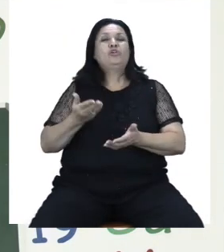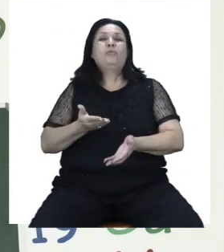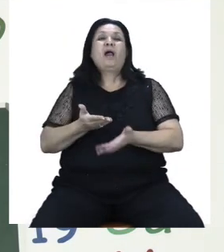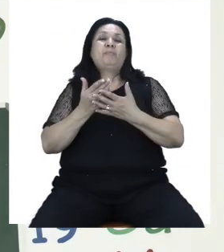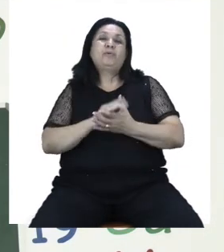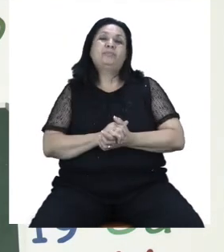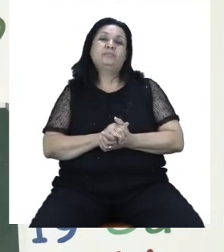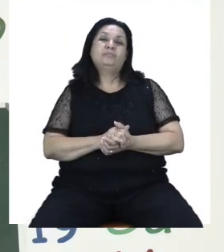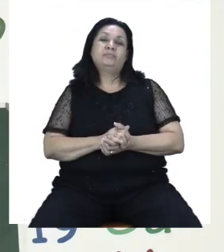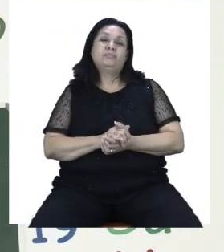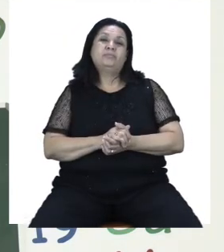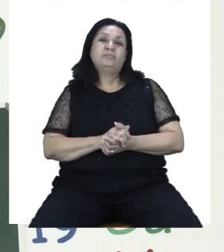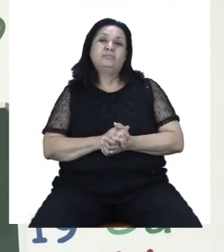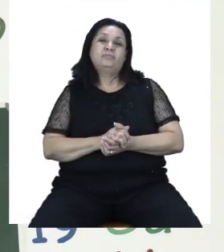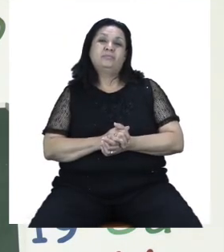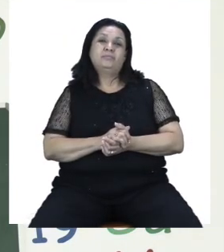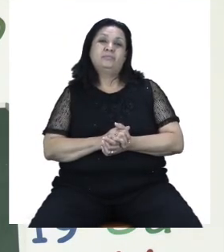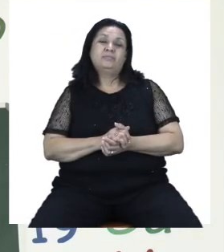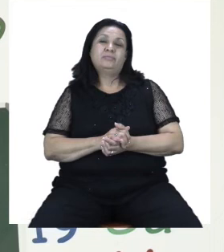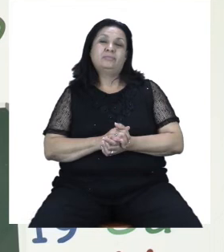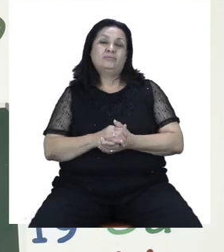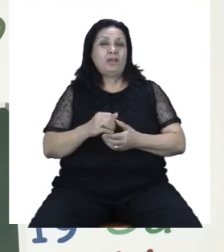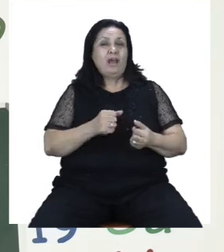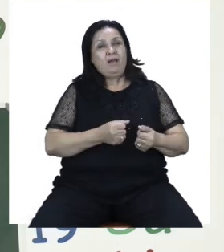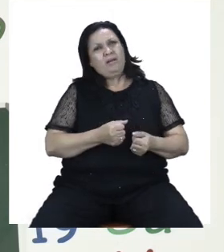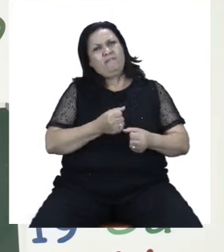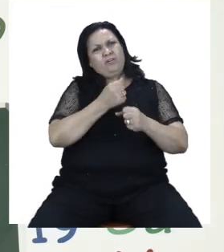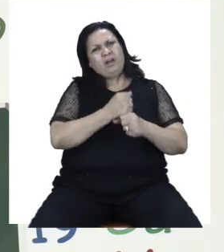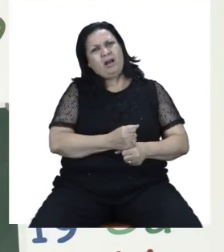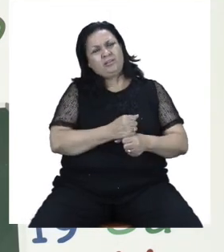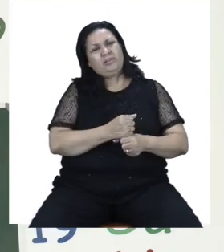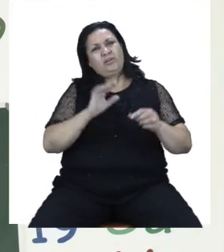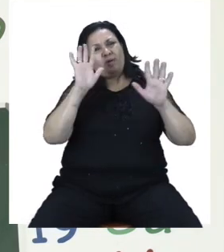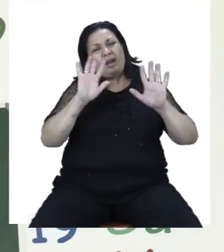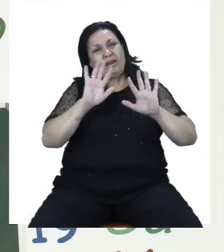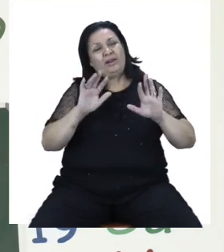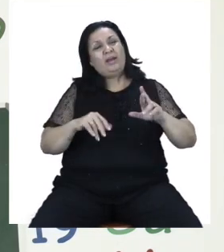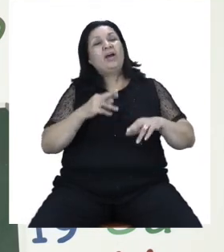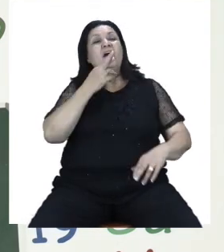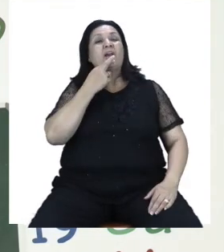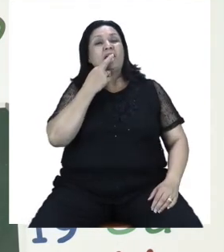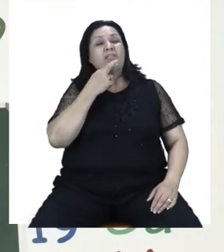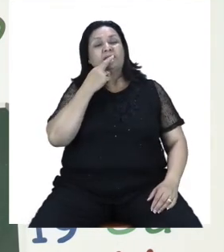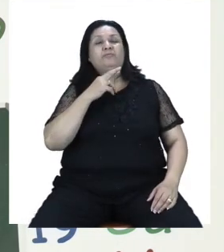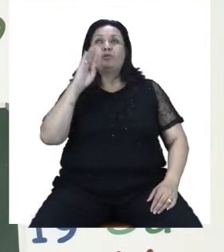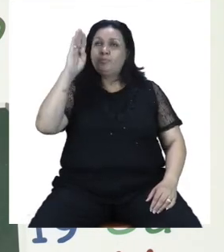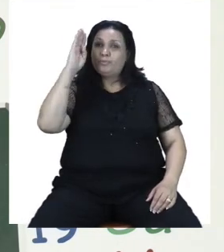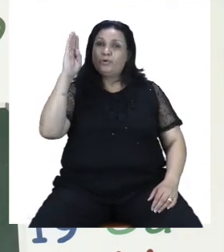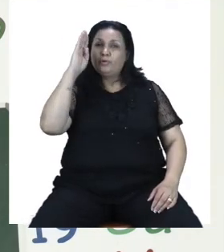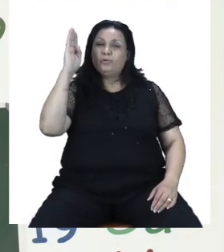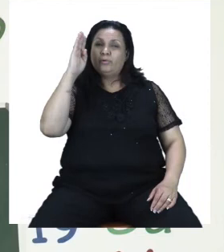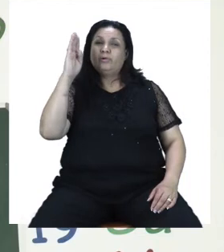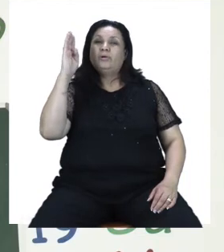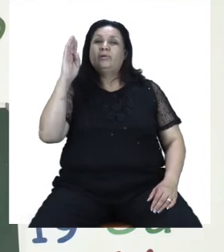soft. Remember, for the hard things, you are going to color them red. And for the